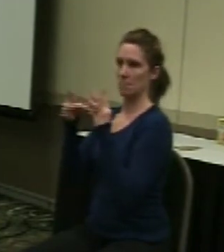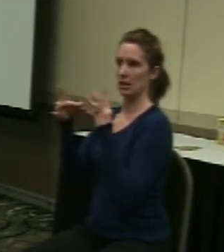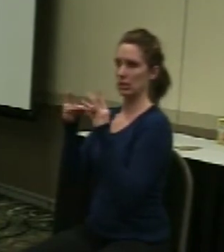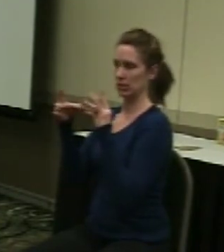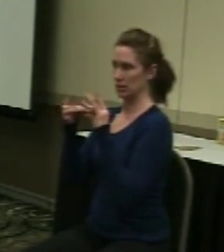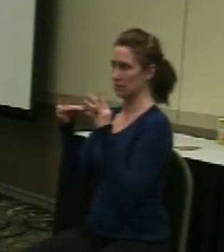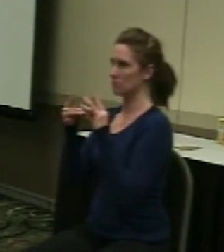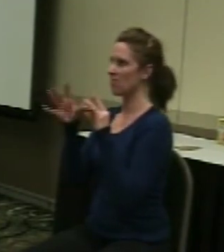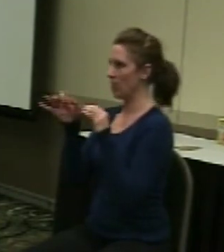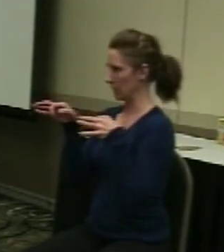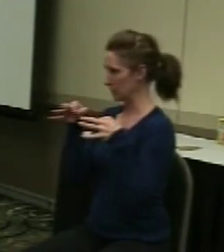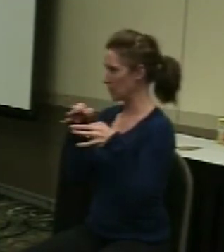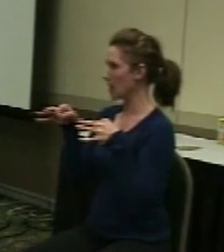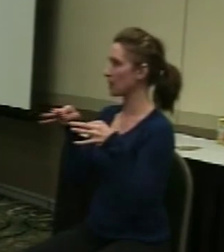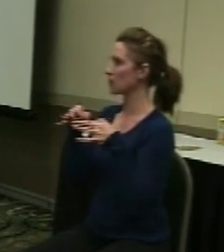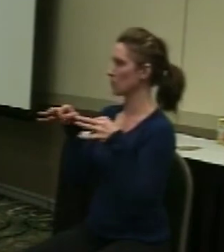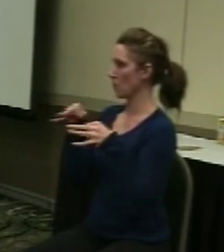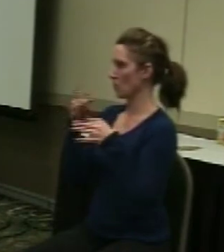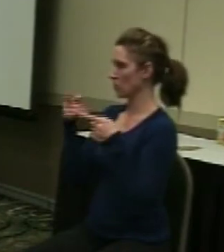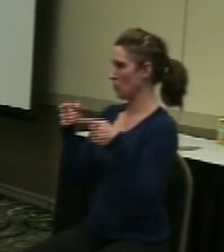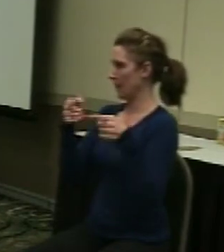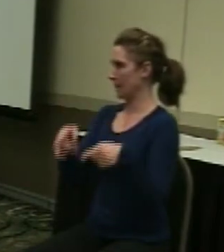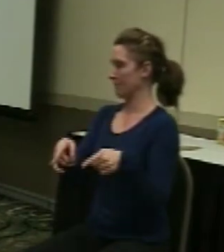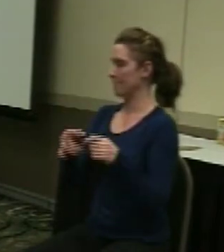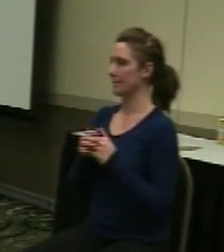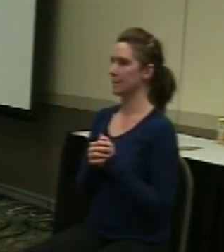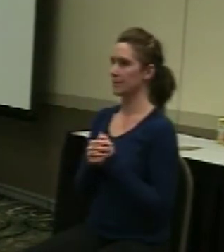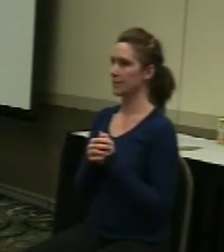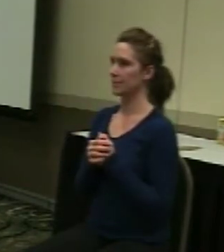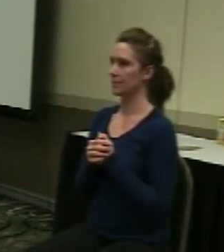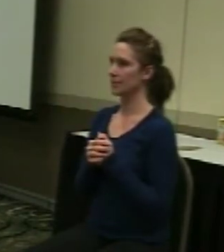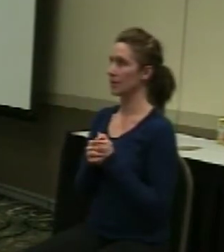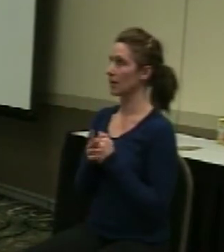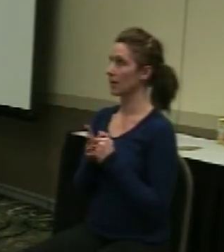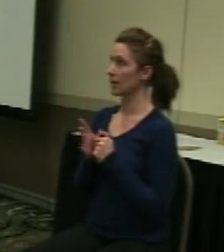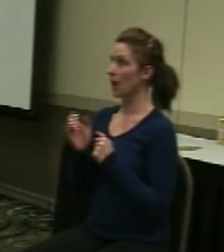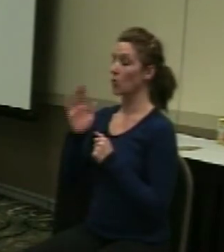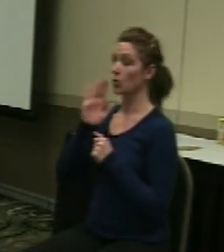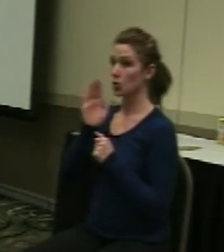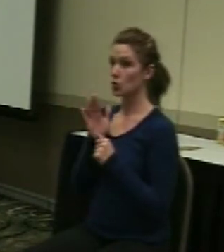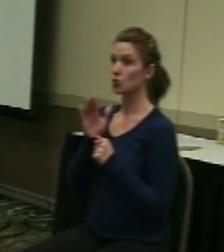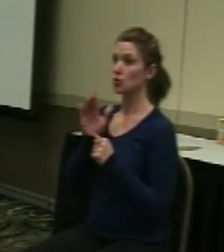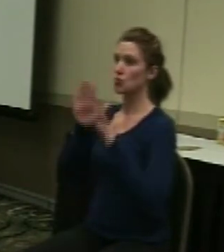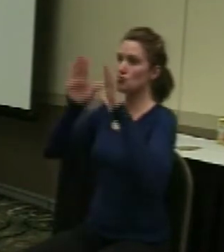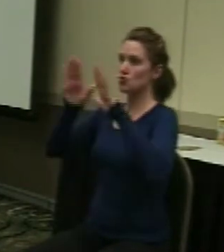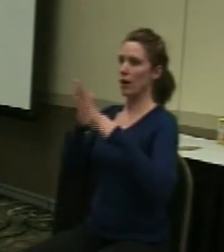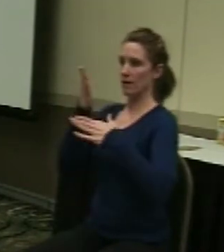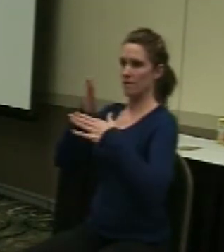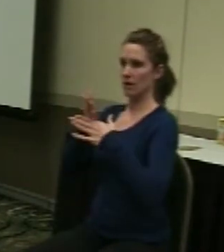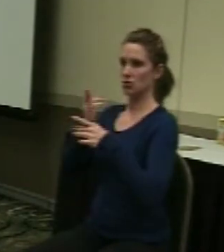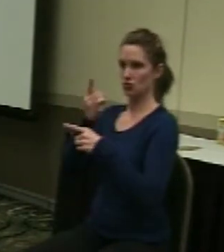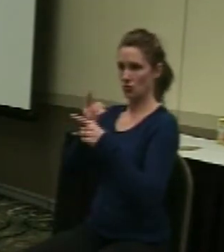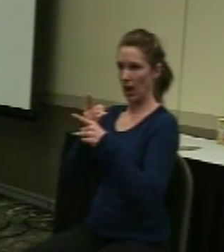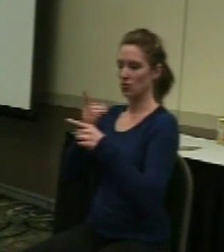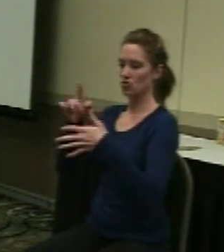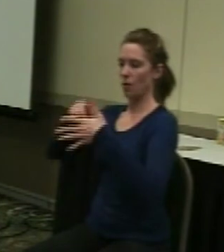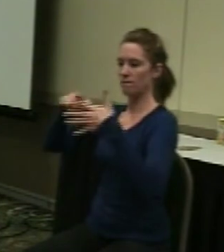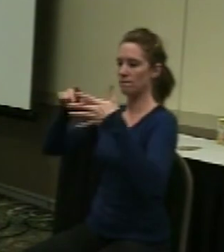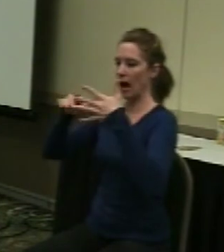that explain why it's going on. Now, clearly you're going to use great interventions, right? So we go through our 5